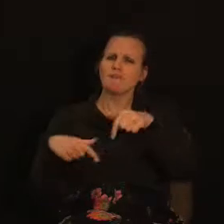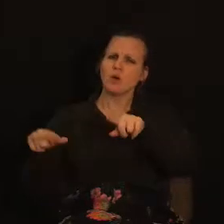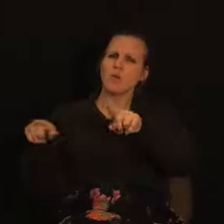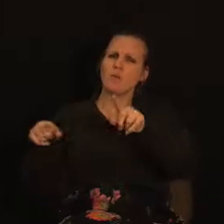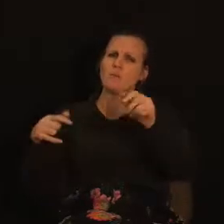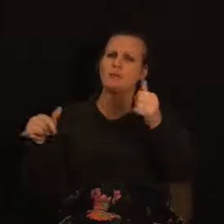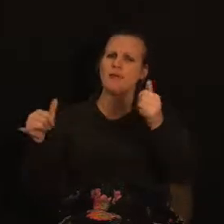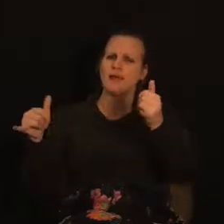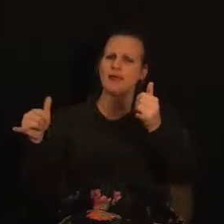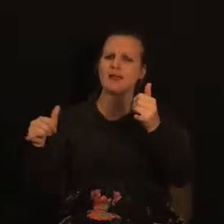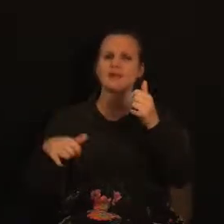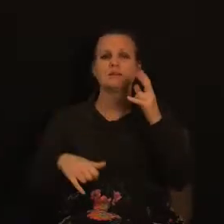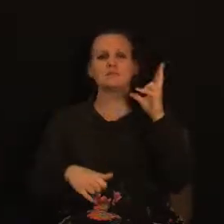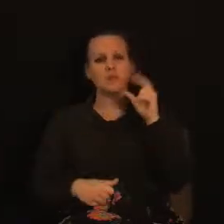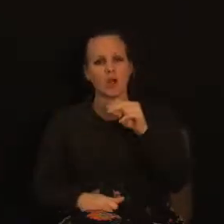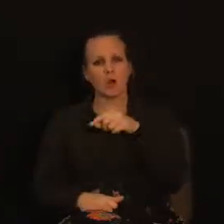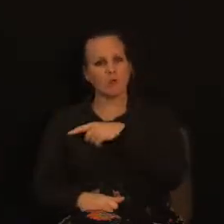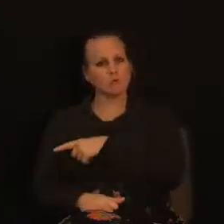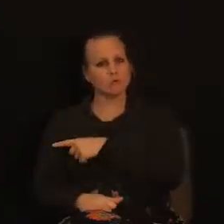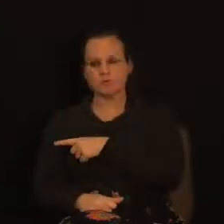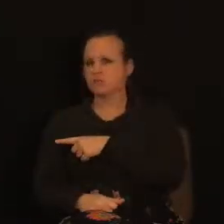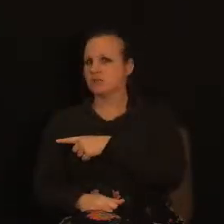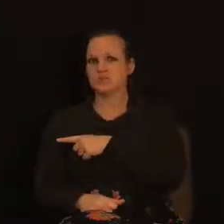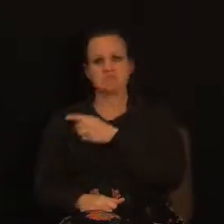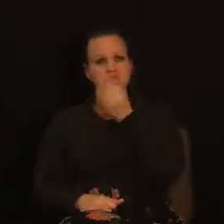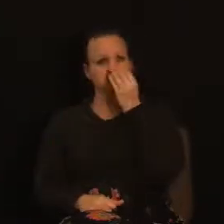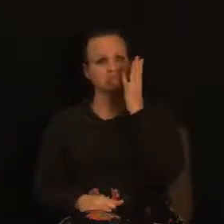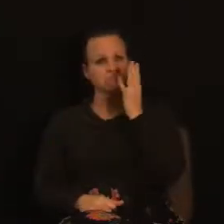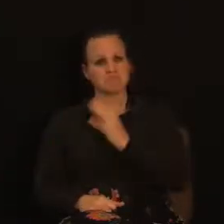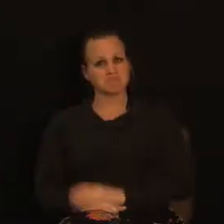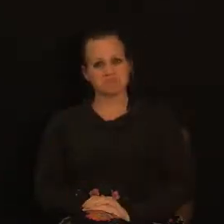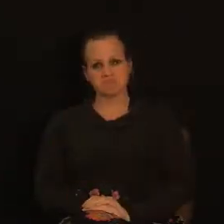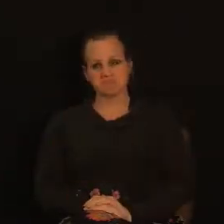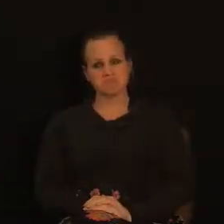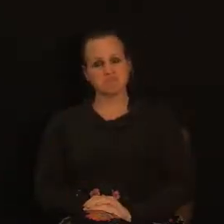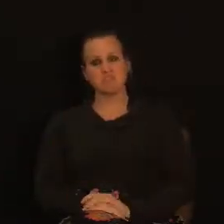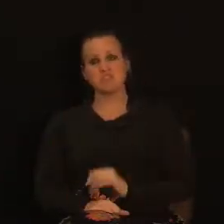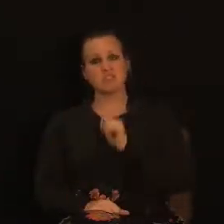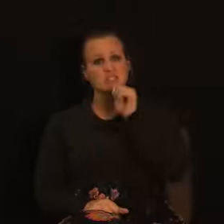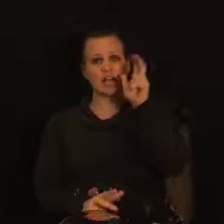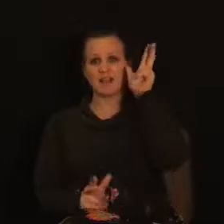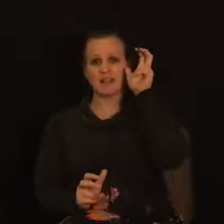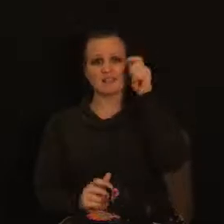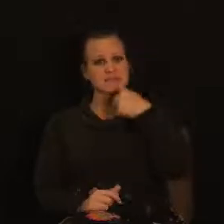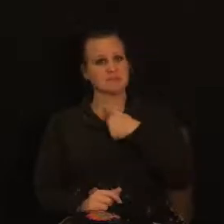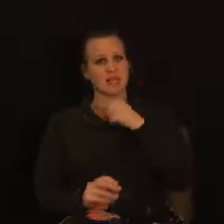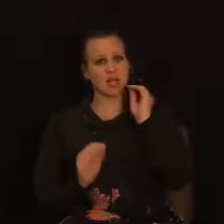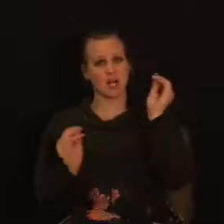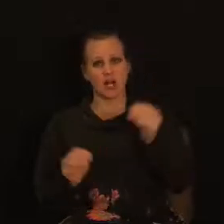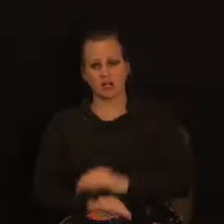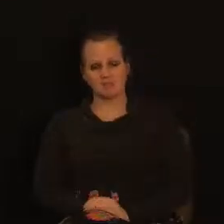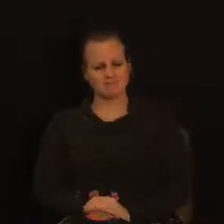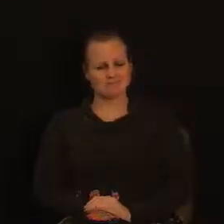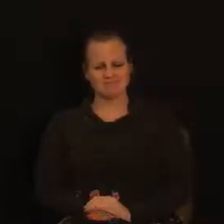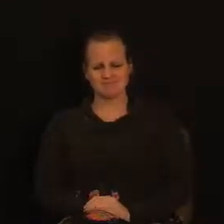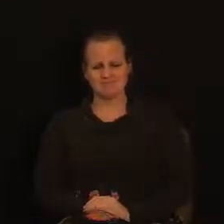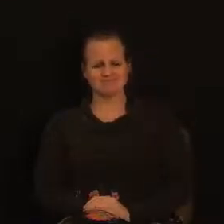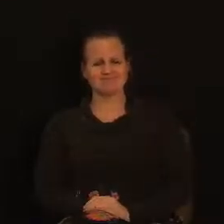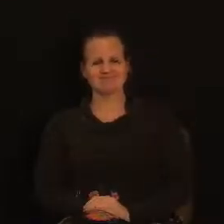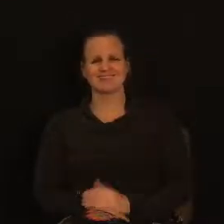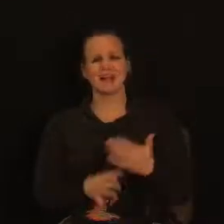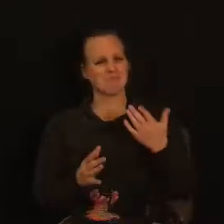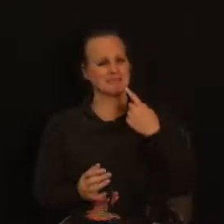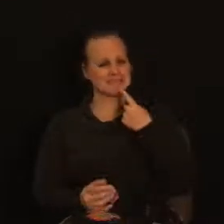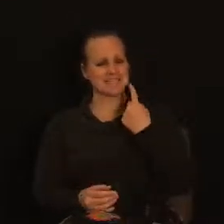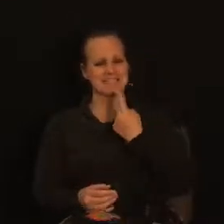play. No, and she doesn't care. You know, she's not listening to me at all, which may say something about